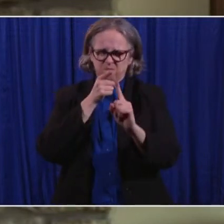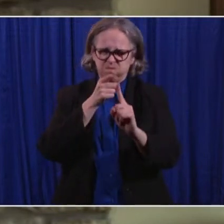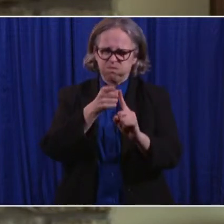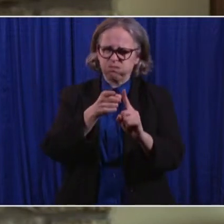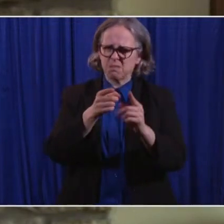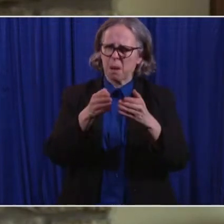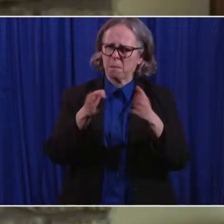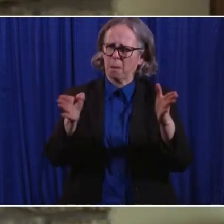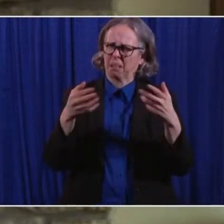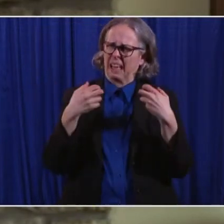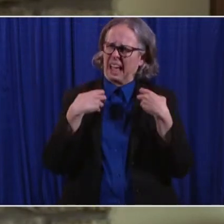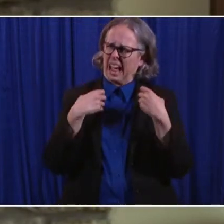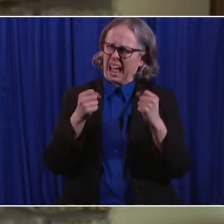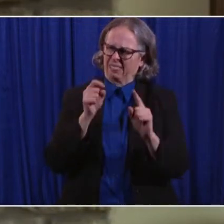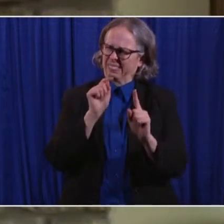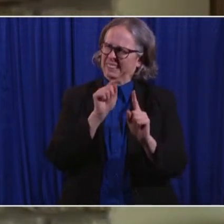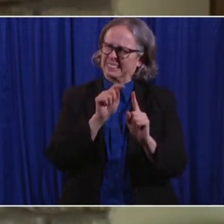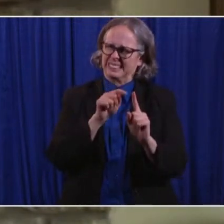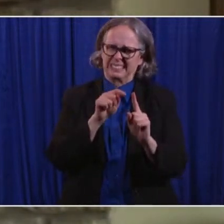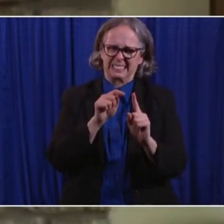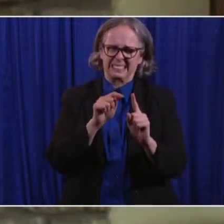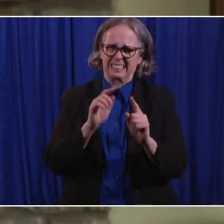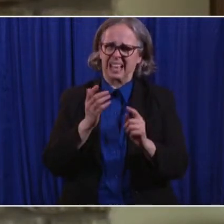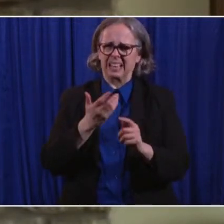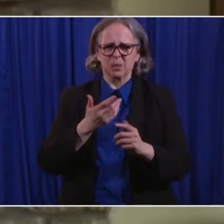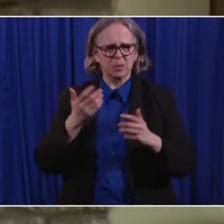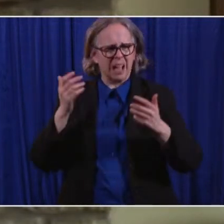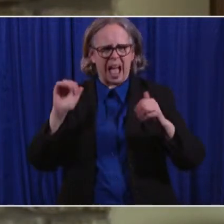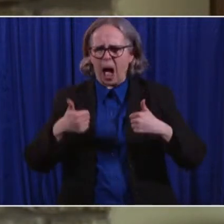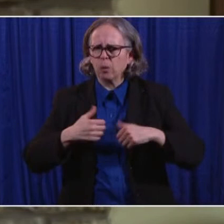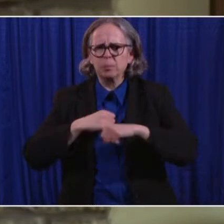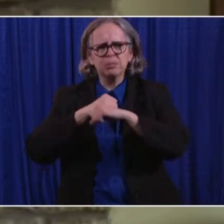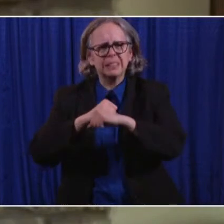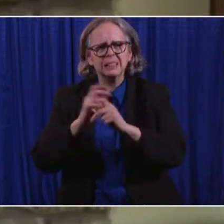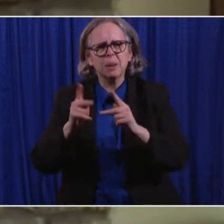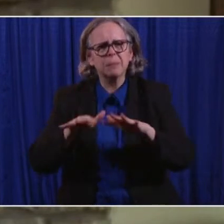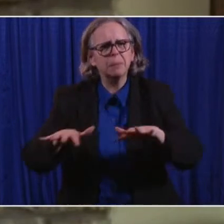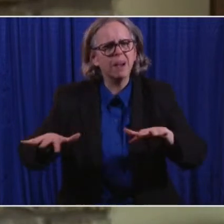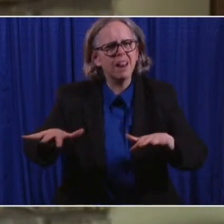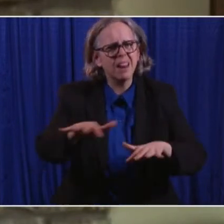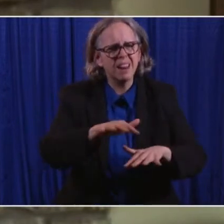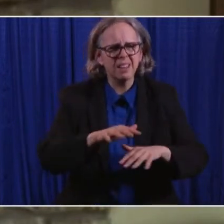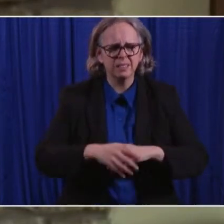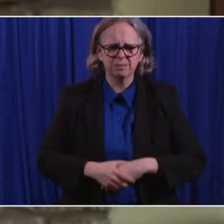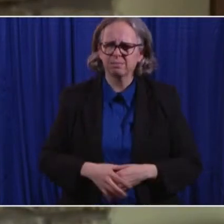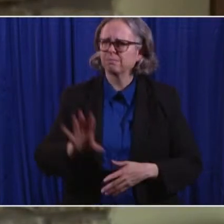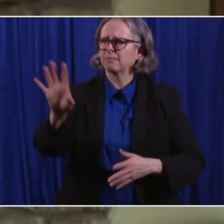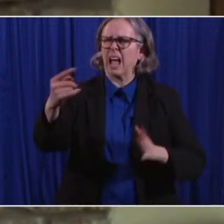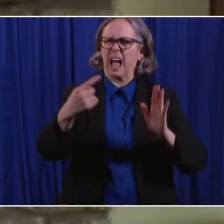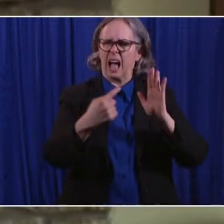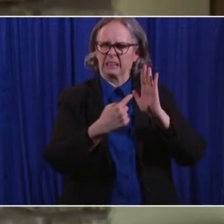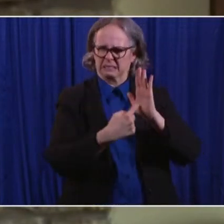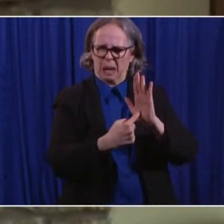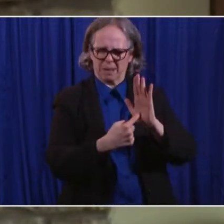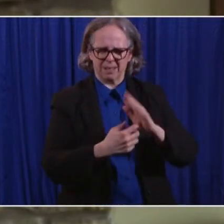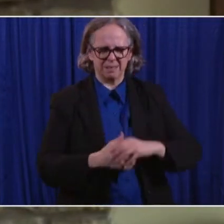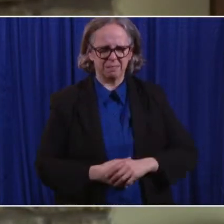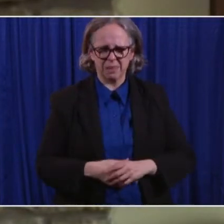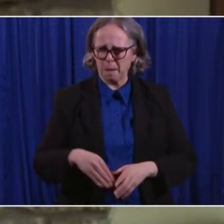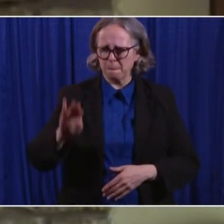state safe. Let me give some examples. And we'll start off, first of all, the bill is